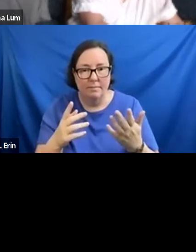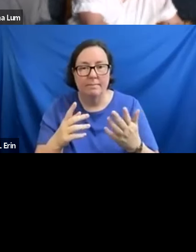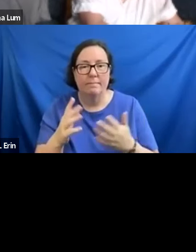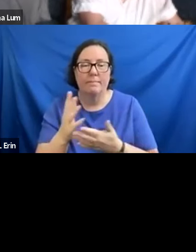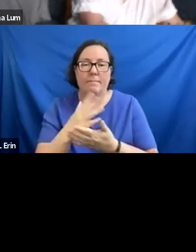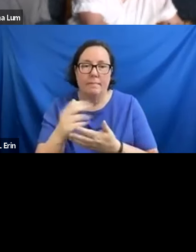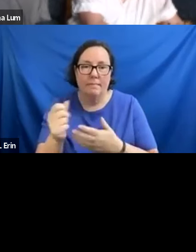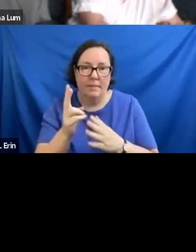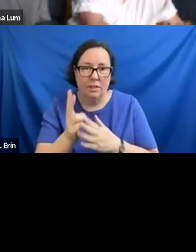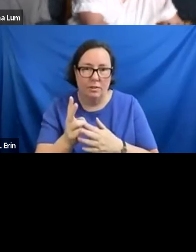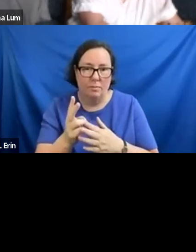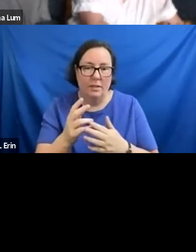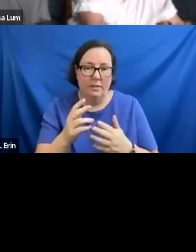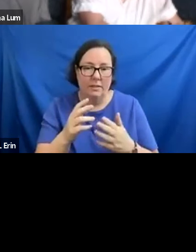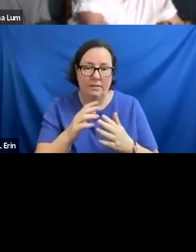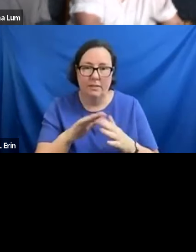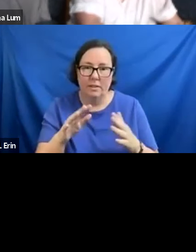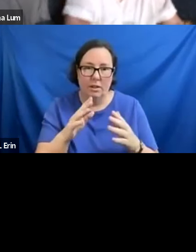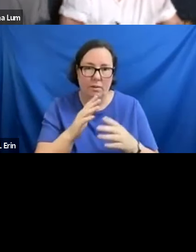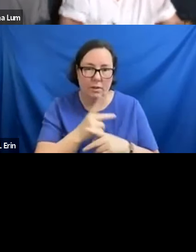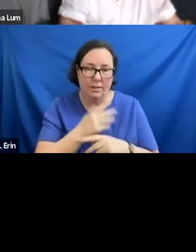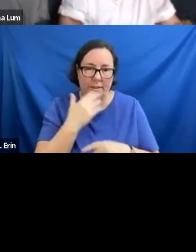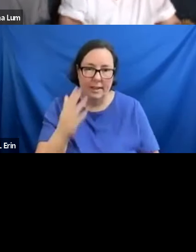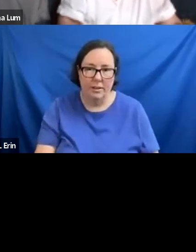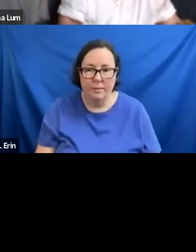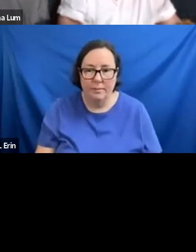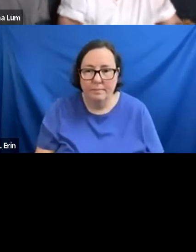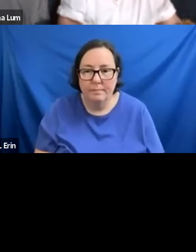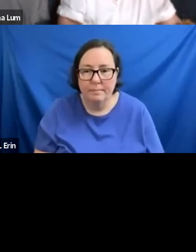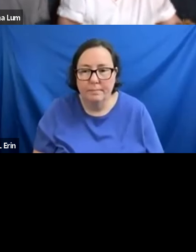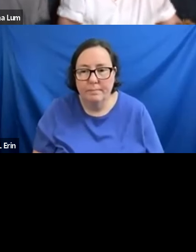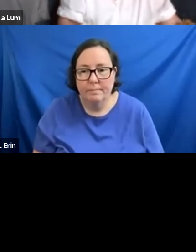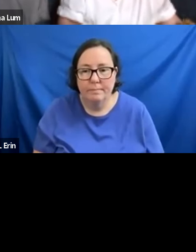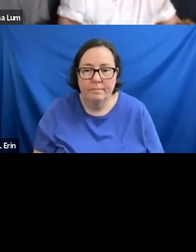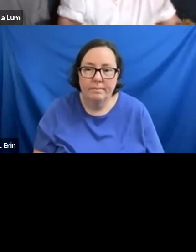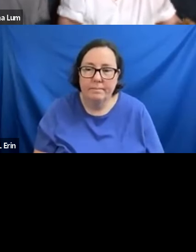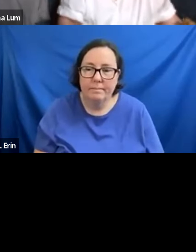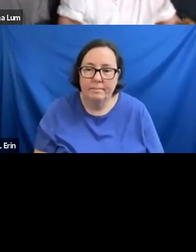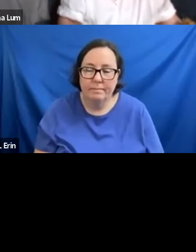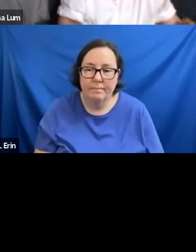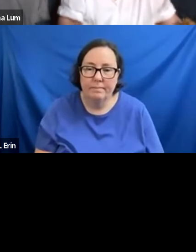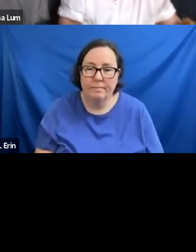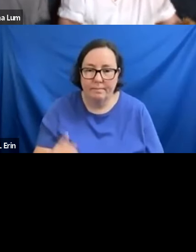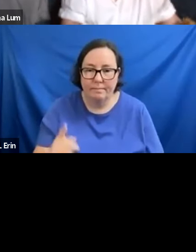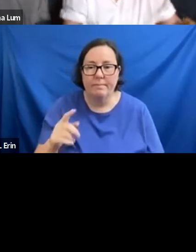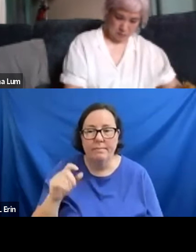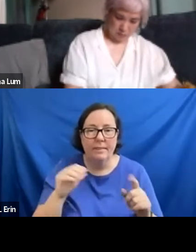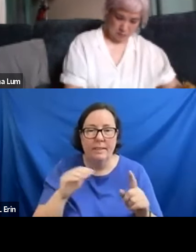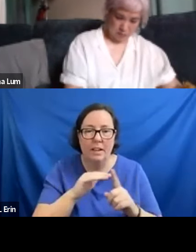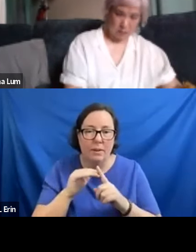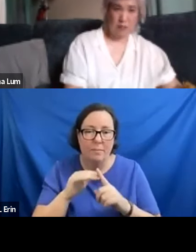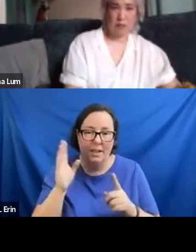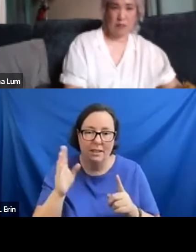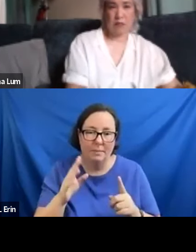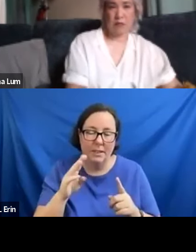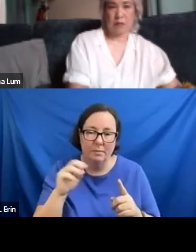are up. Or better way, not a worse one. Thank you. Thank you very much. And can we remind speakers,